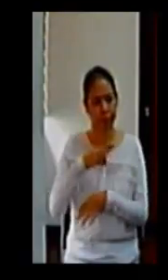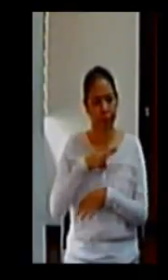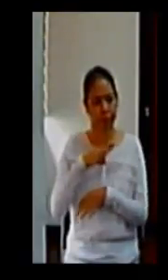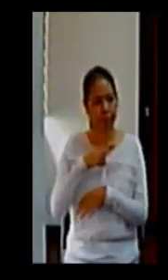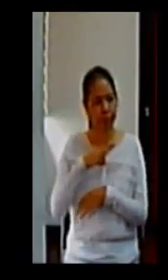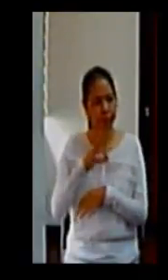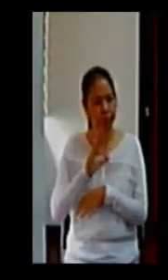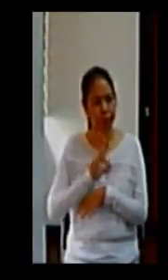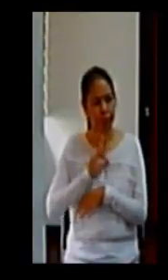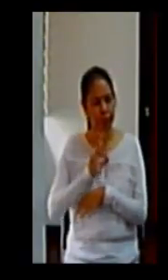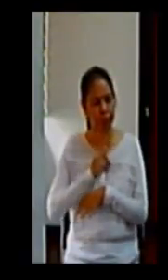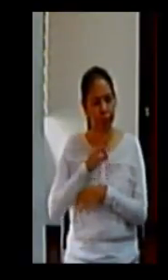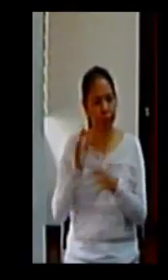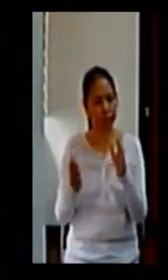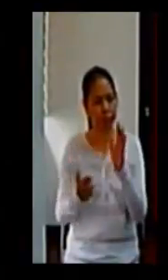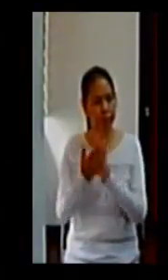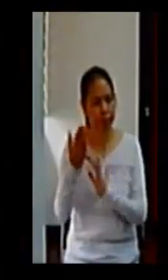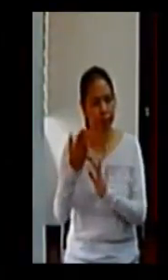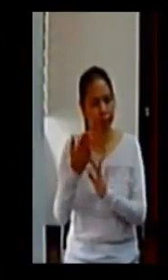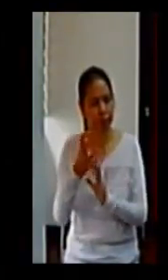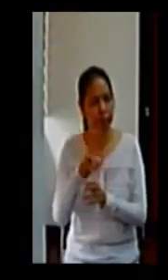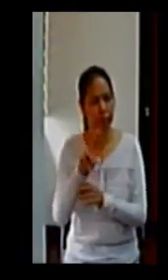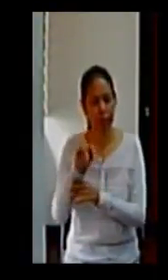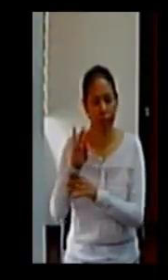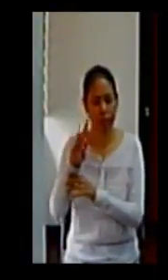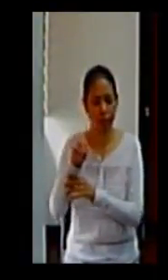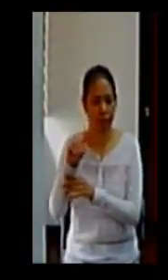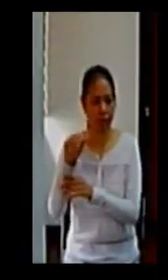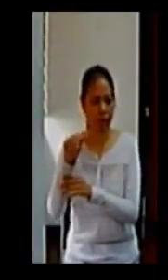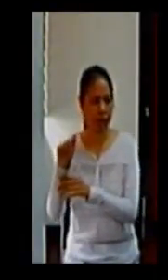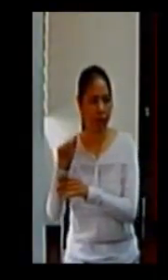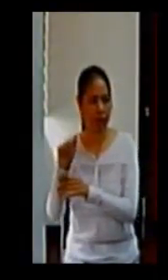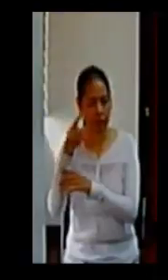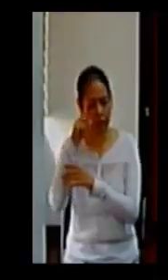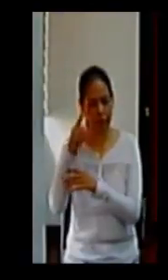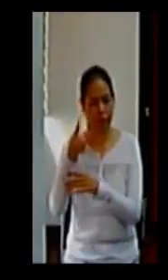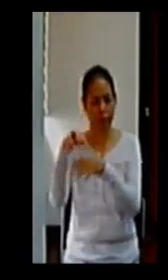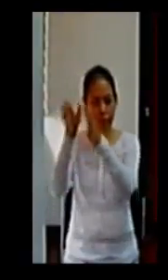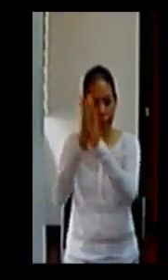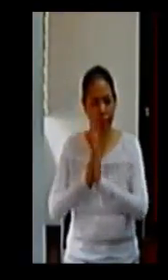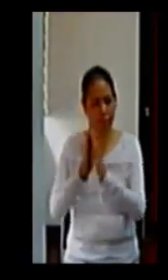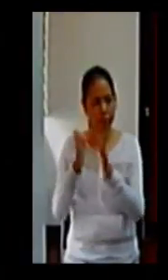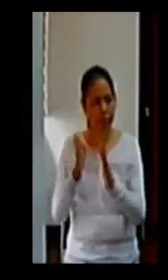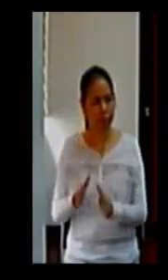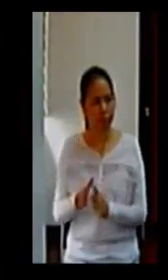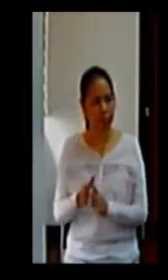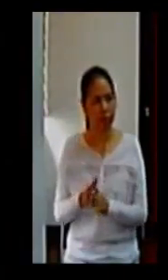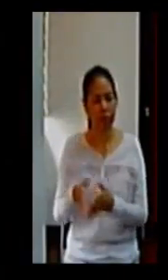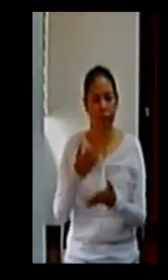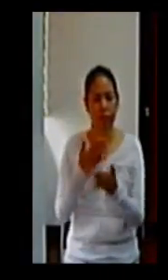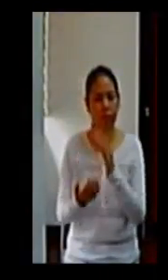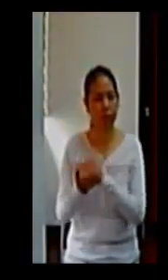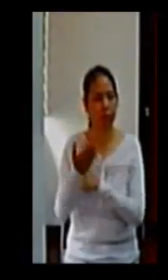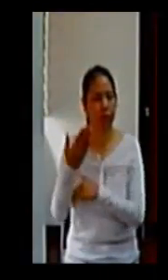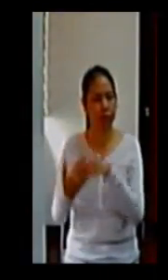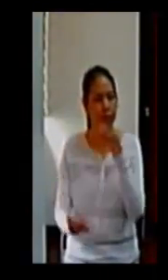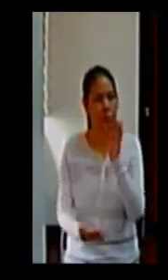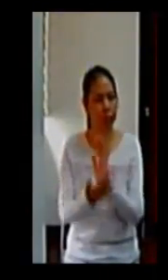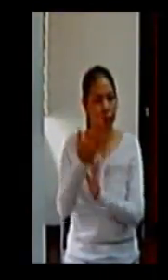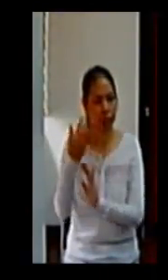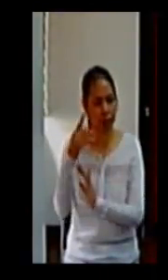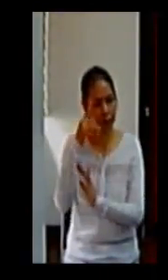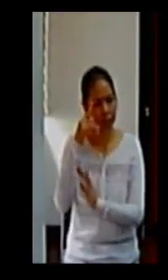Honors. Respectfully appearing, Jasmina D. Paudak for the petitioners. Good morning, Your Honors. Respectfully appearing, Griselda